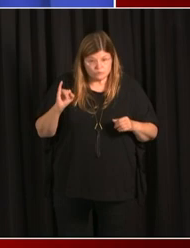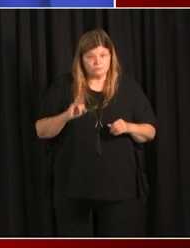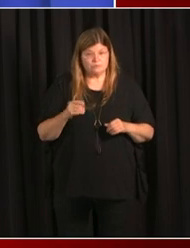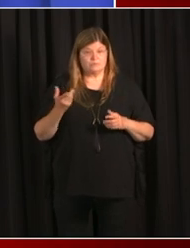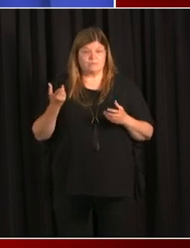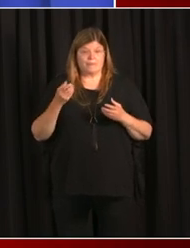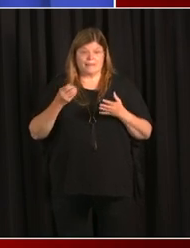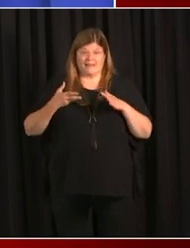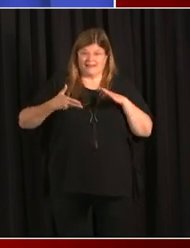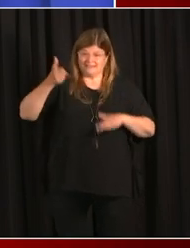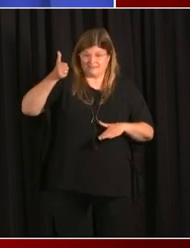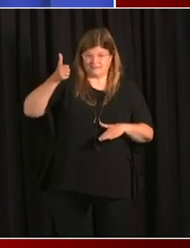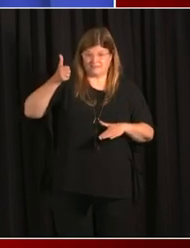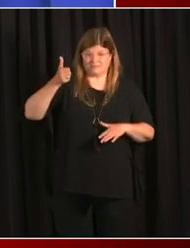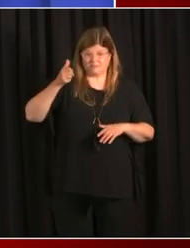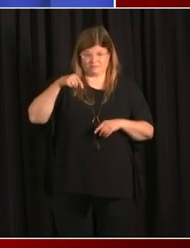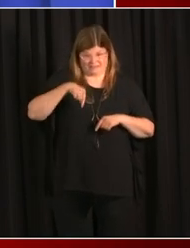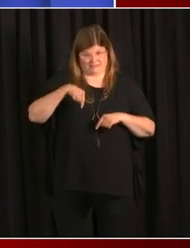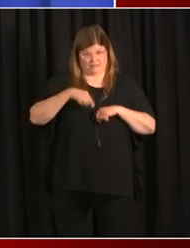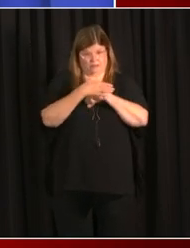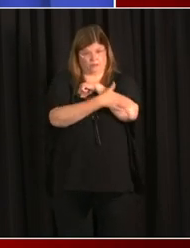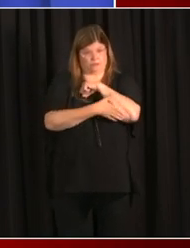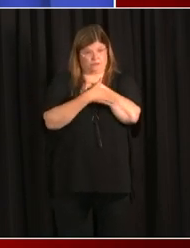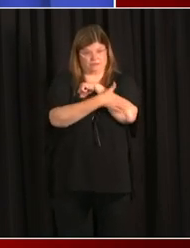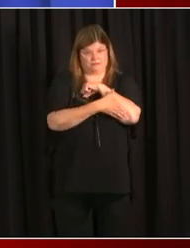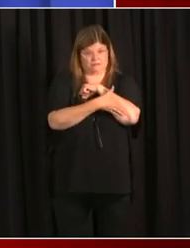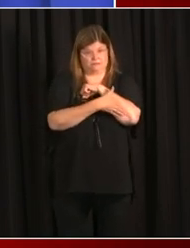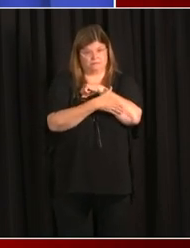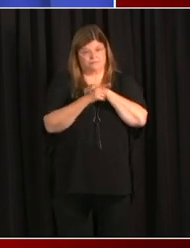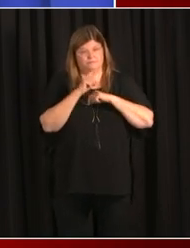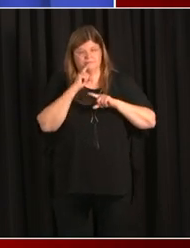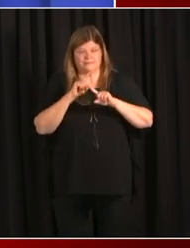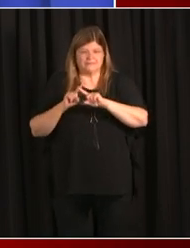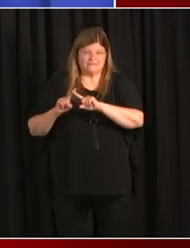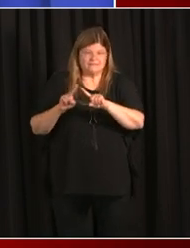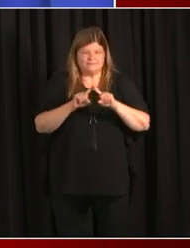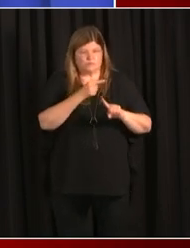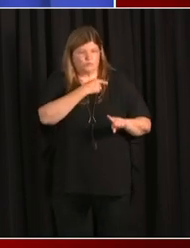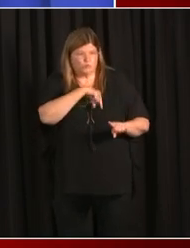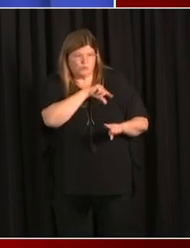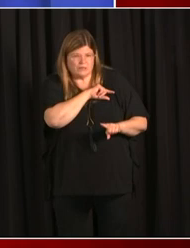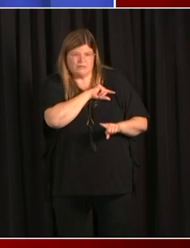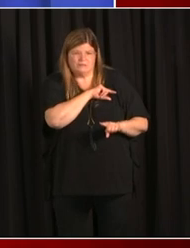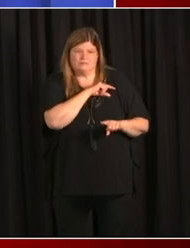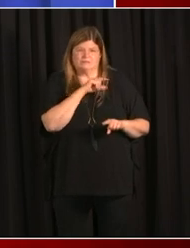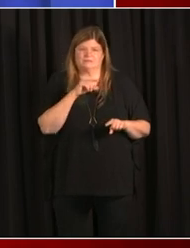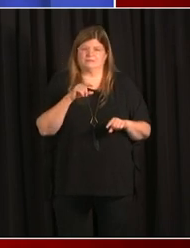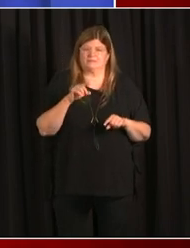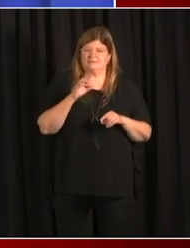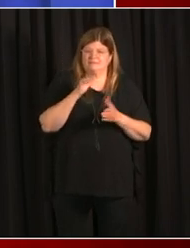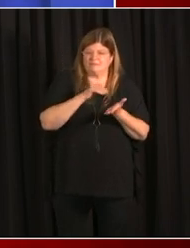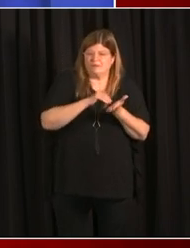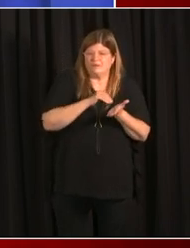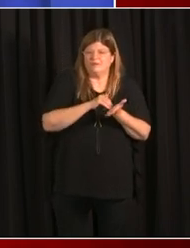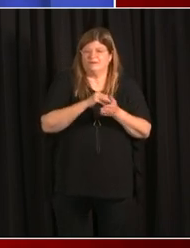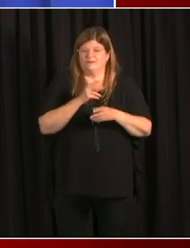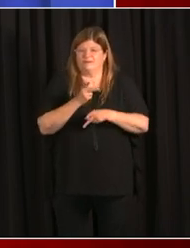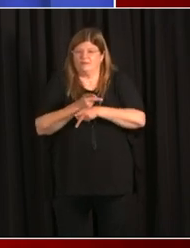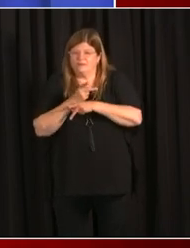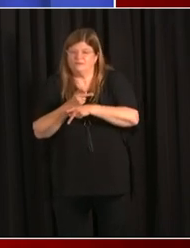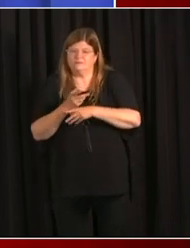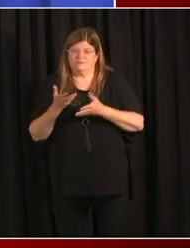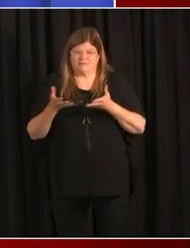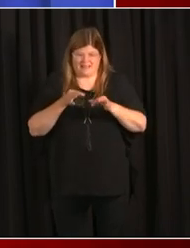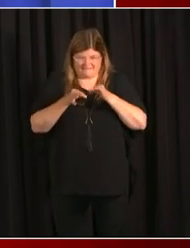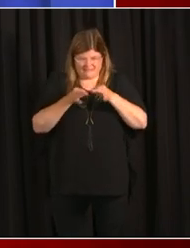is the second highest in the country. There can be differences in quality of care, how people define the